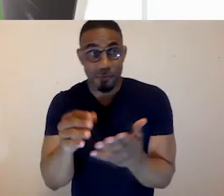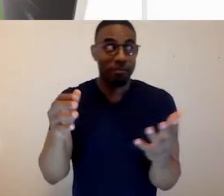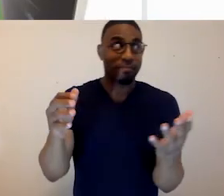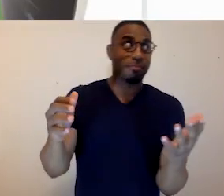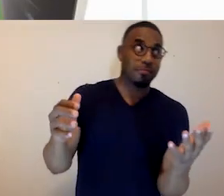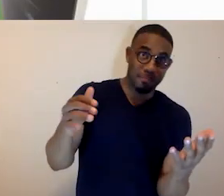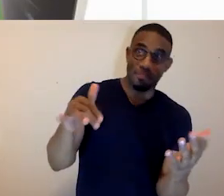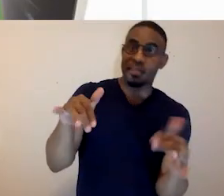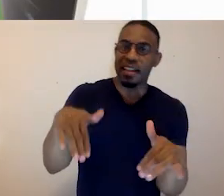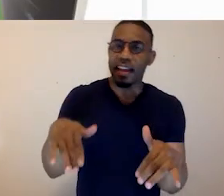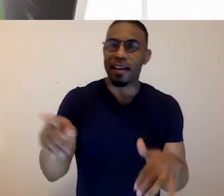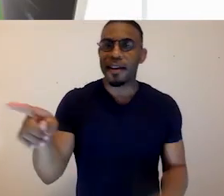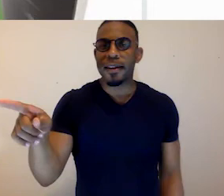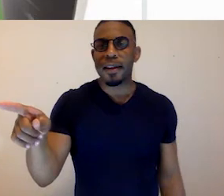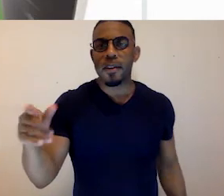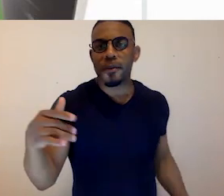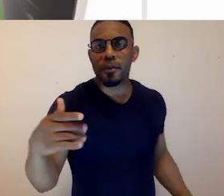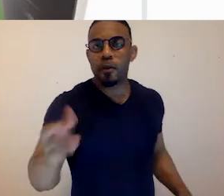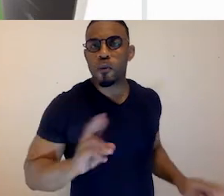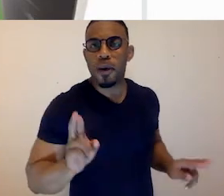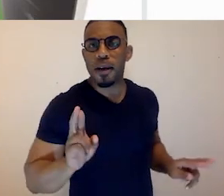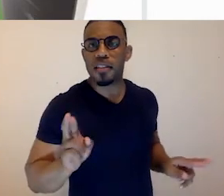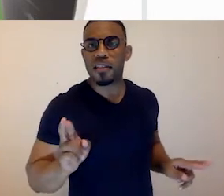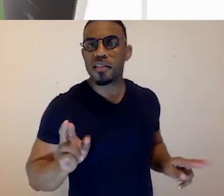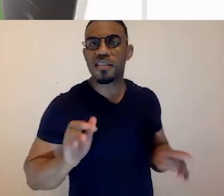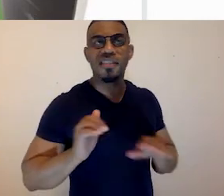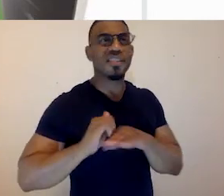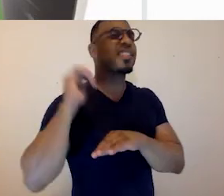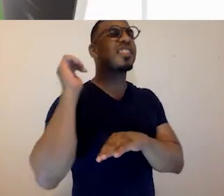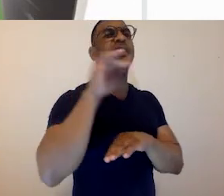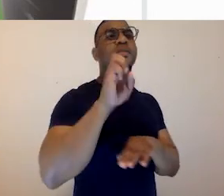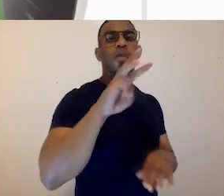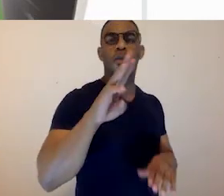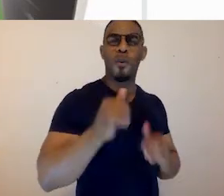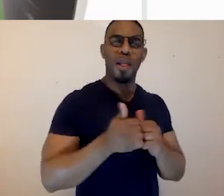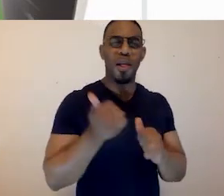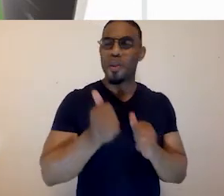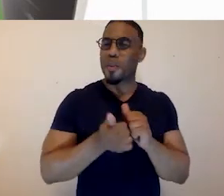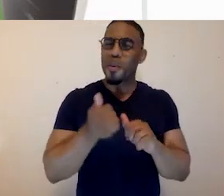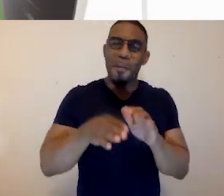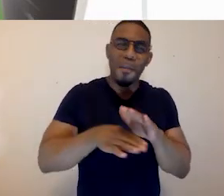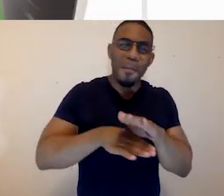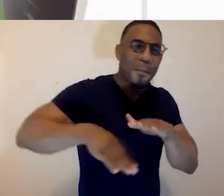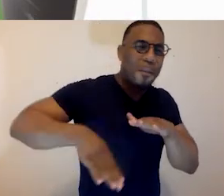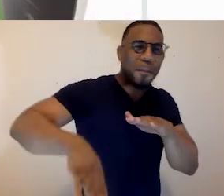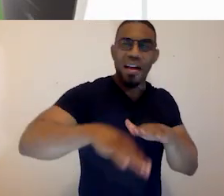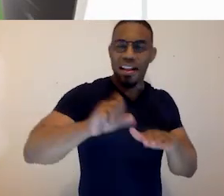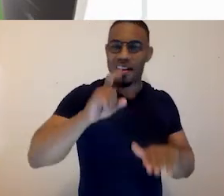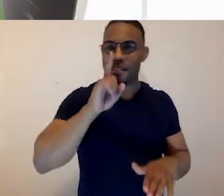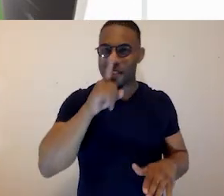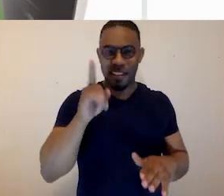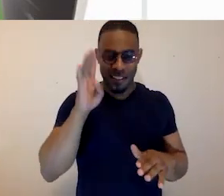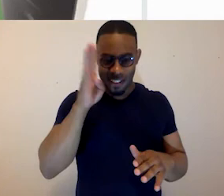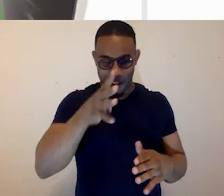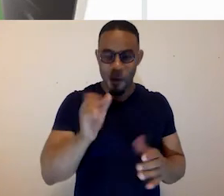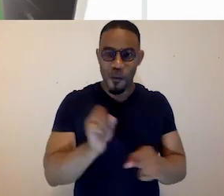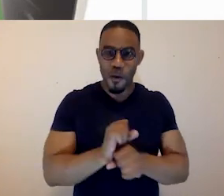learning. Yet he was ready to ship this software without the most basic of scenarios